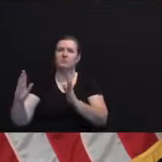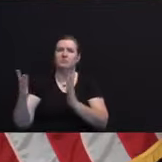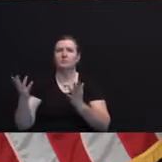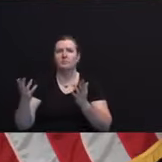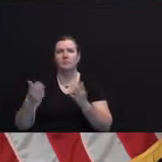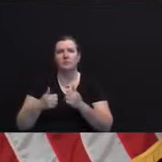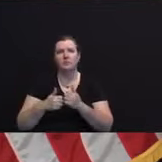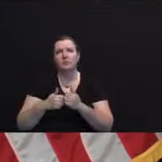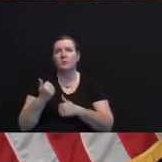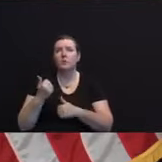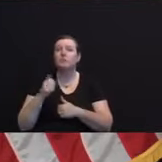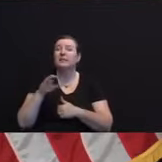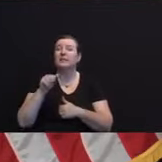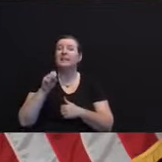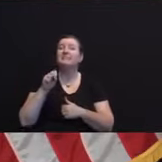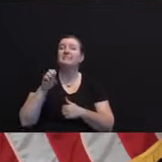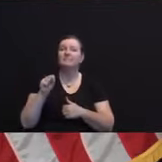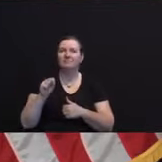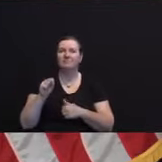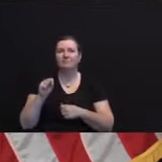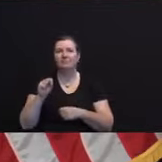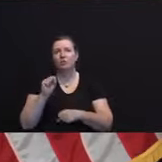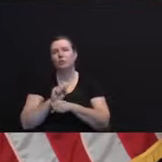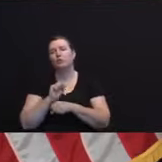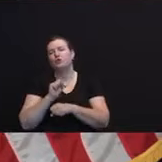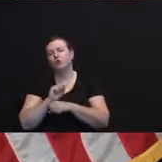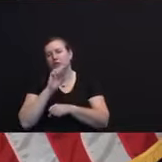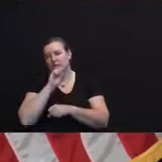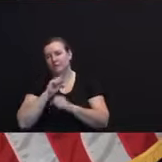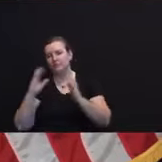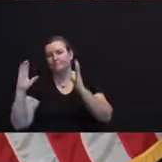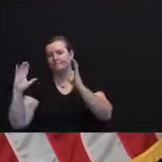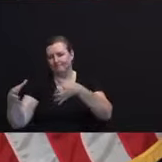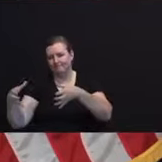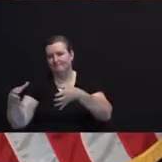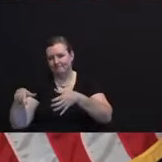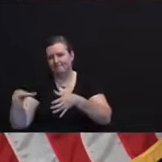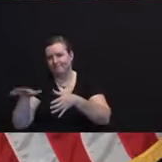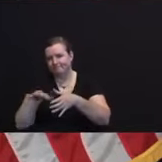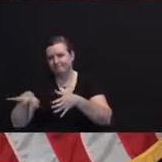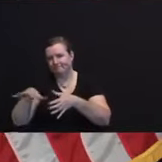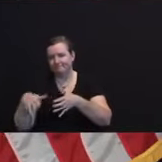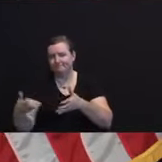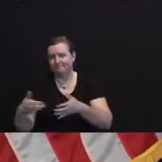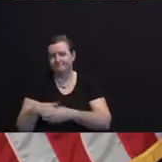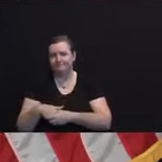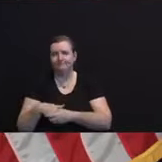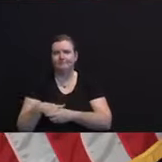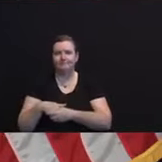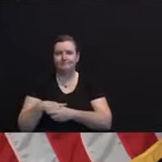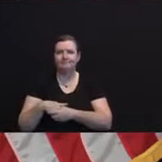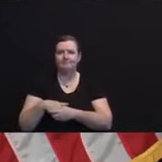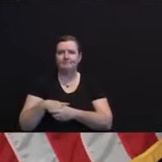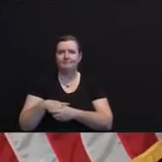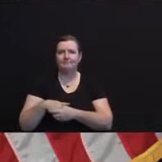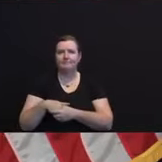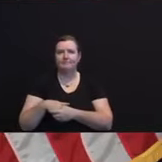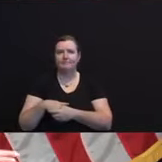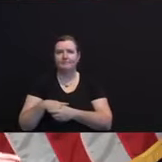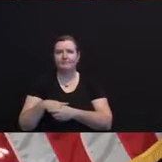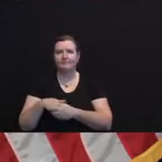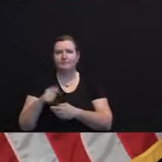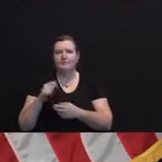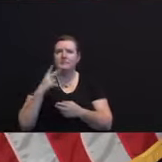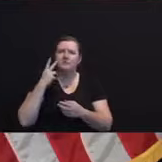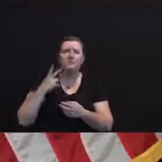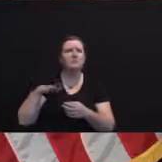that working age area, which again, kind of reflects what we're seeing overall, as we started reopening, as we